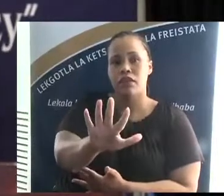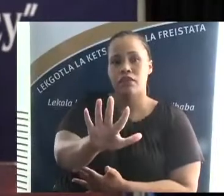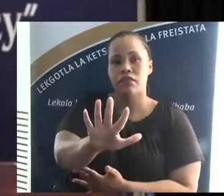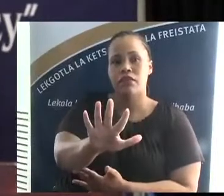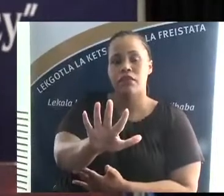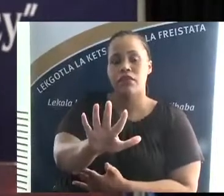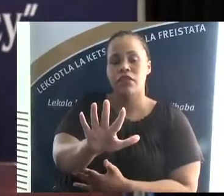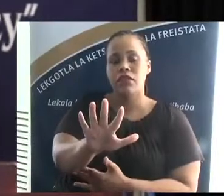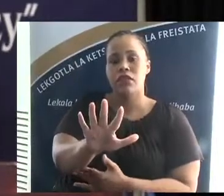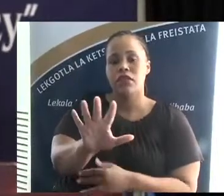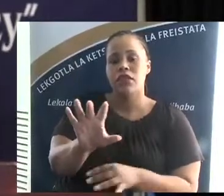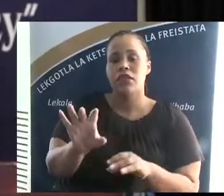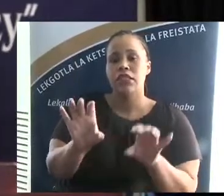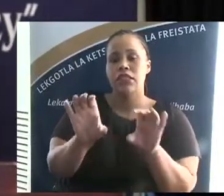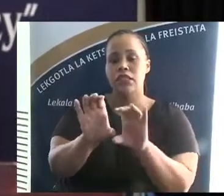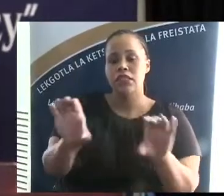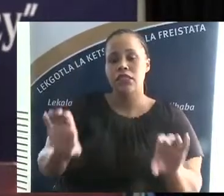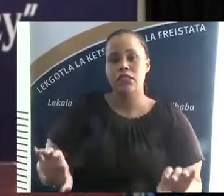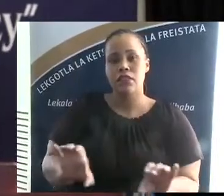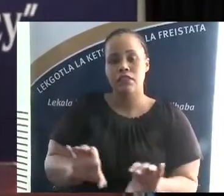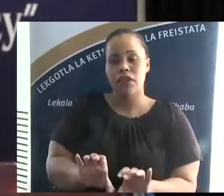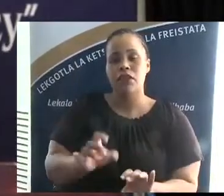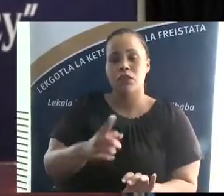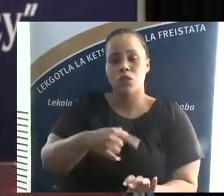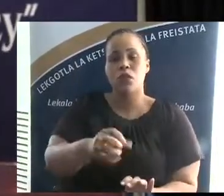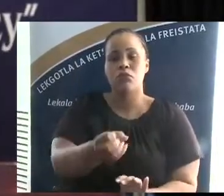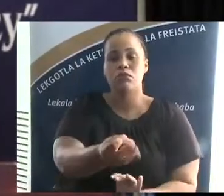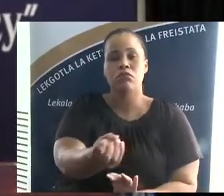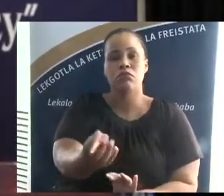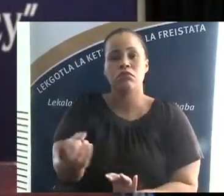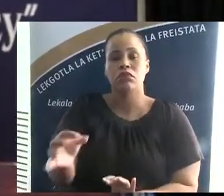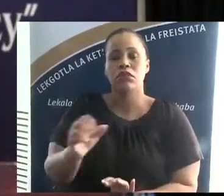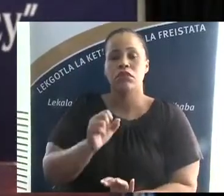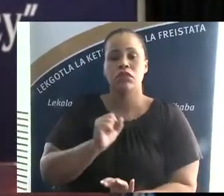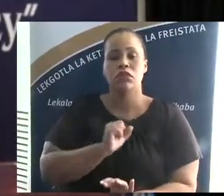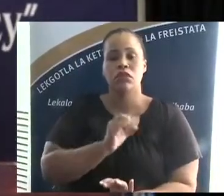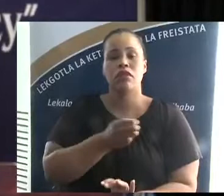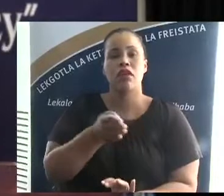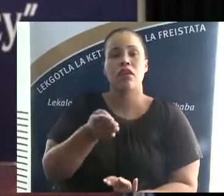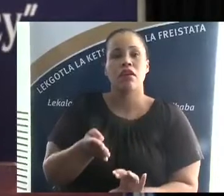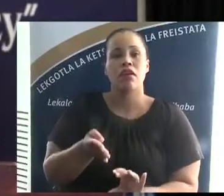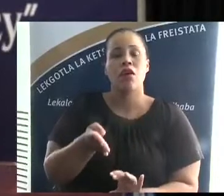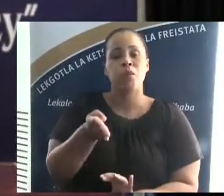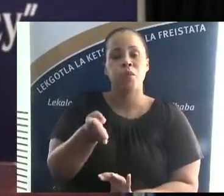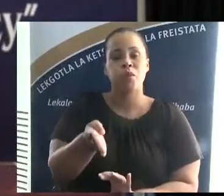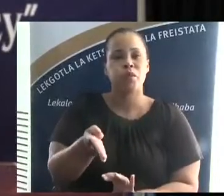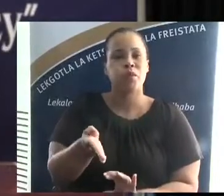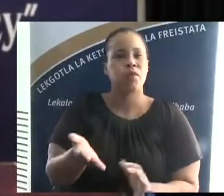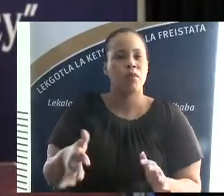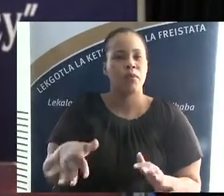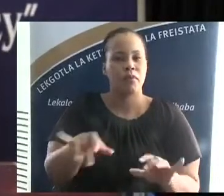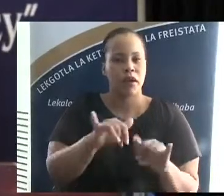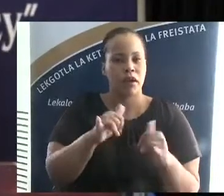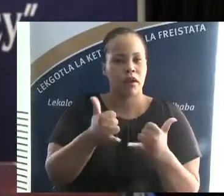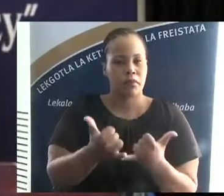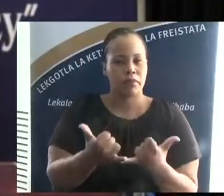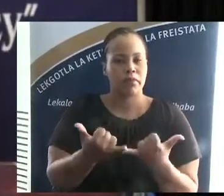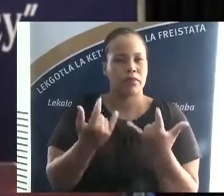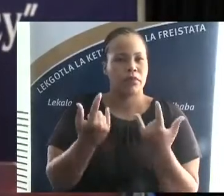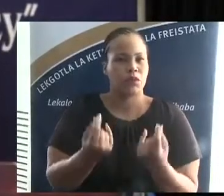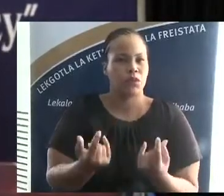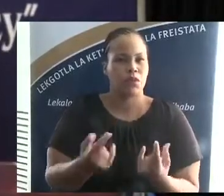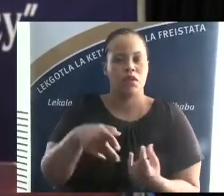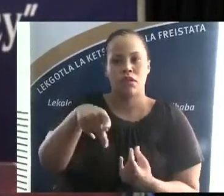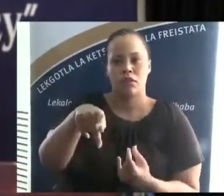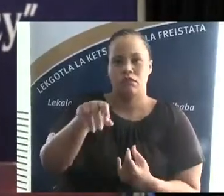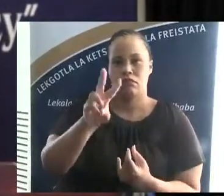certificates were issued to officials that attended those training sessions in PwC as part of the governance school